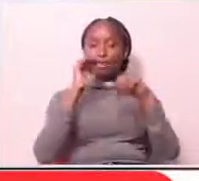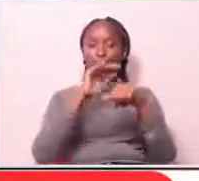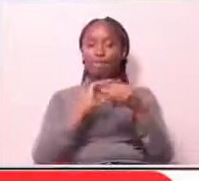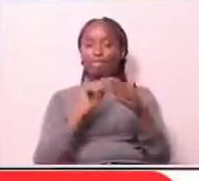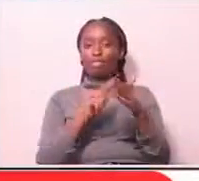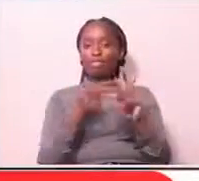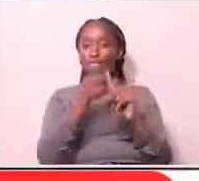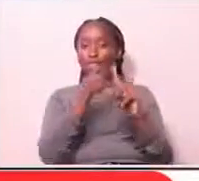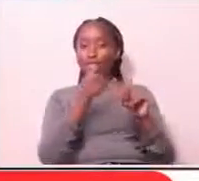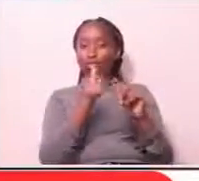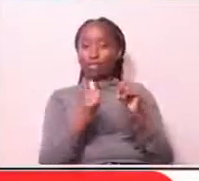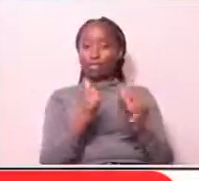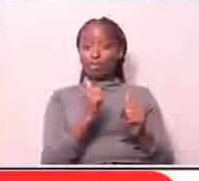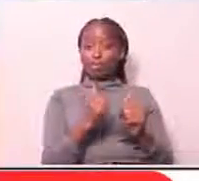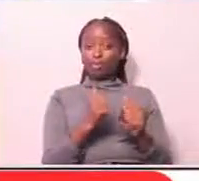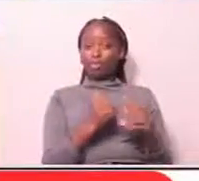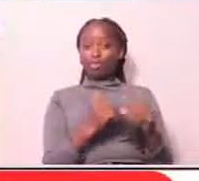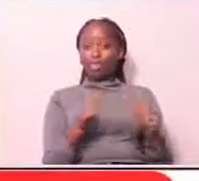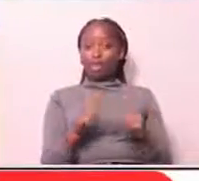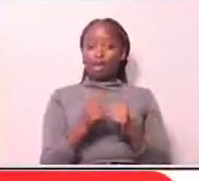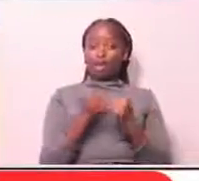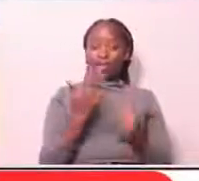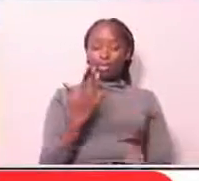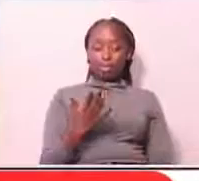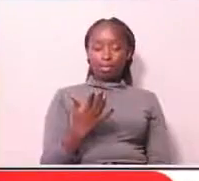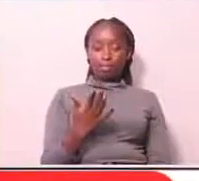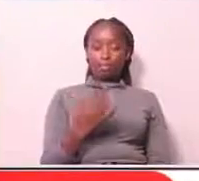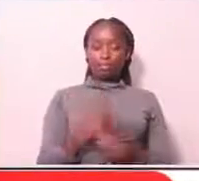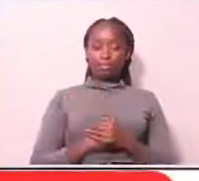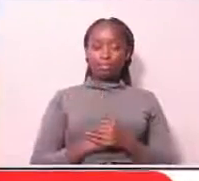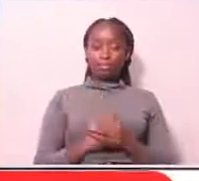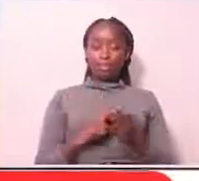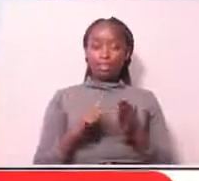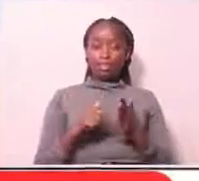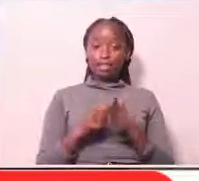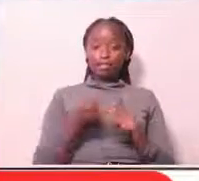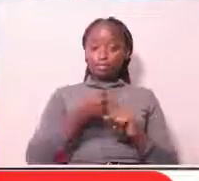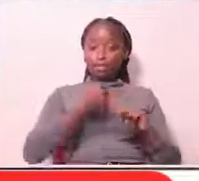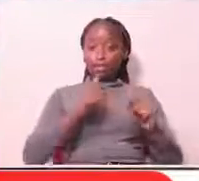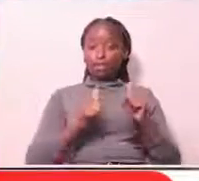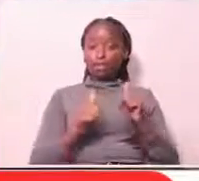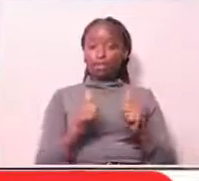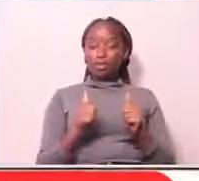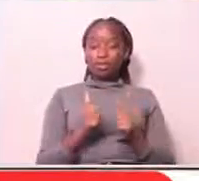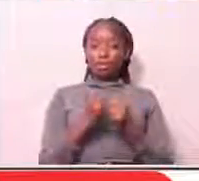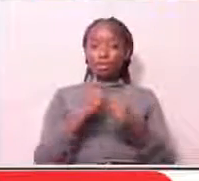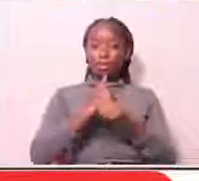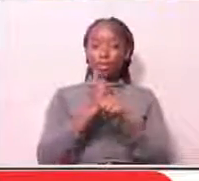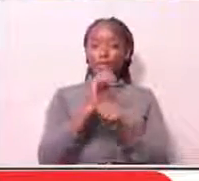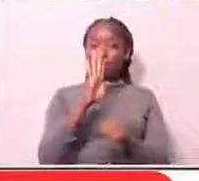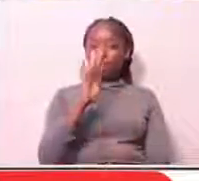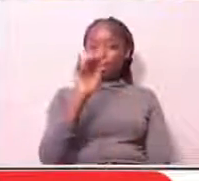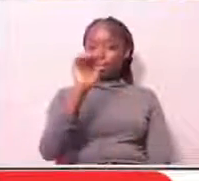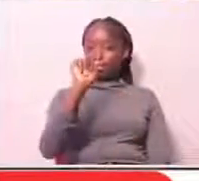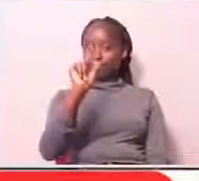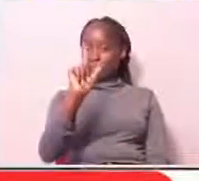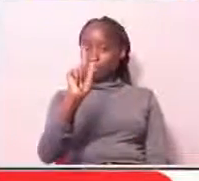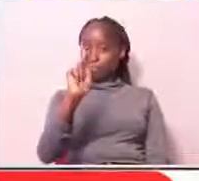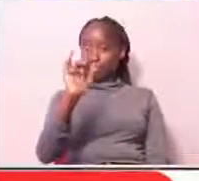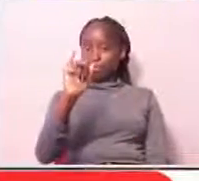was likely to happen. Shambulizi hilo lililotekelezwa na kundi la Al-Qaeda lilisababisha vifo